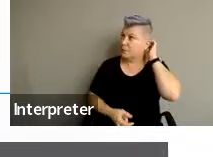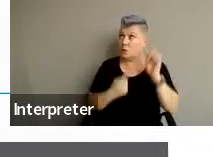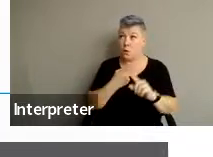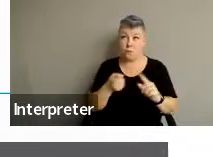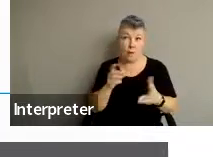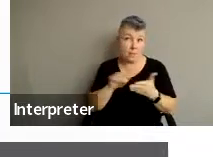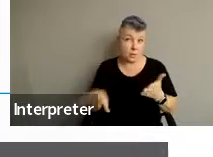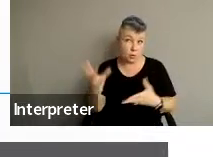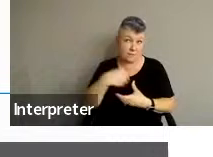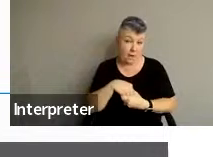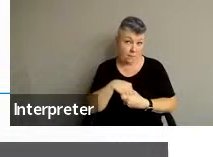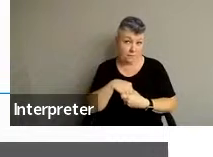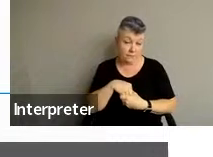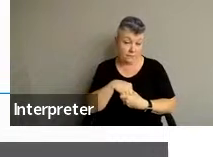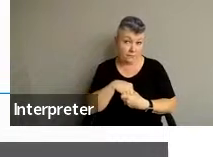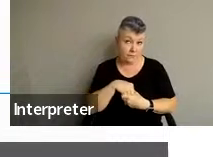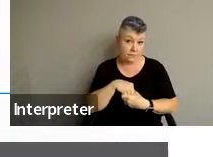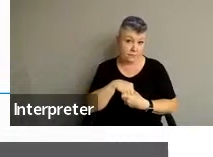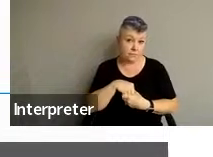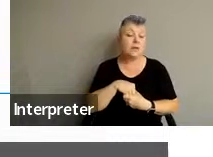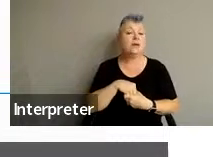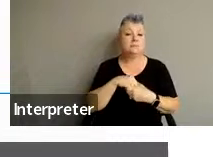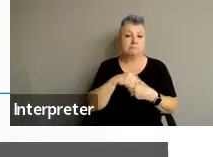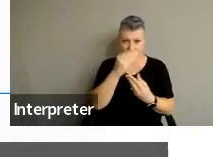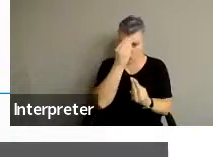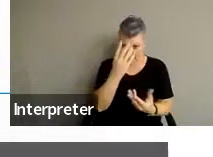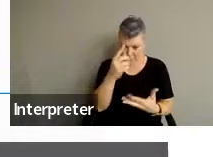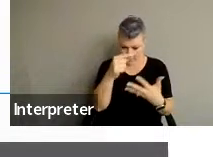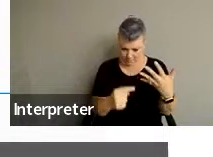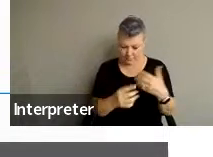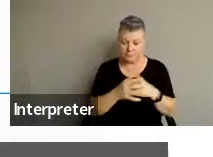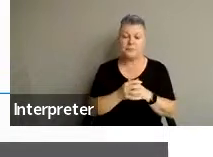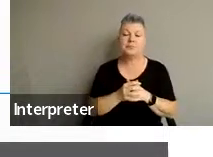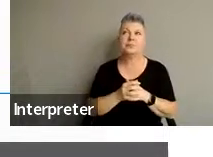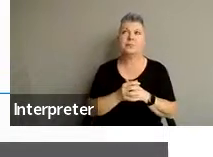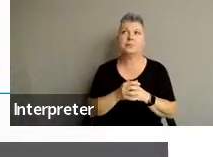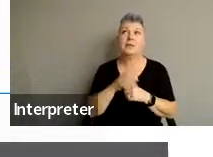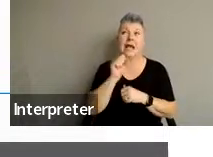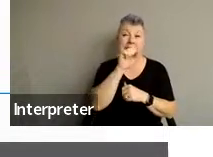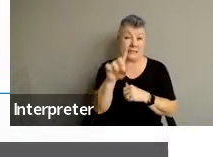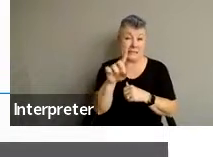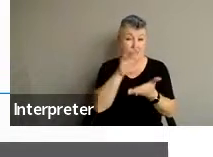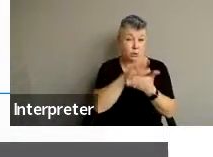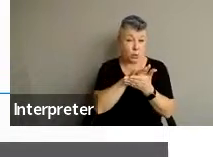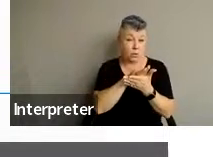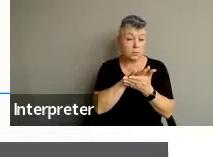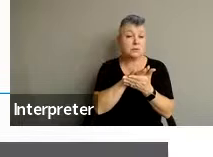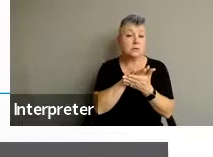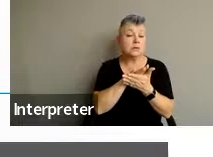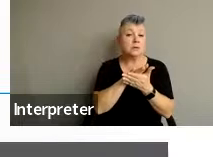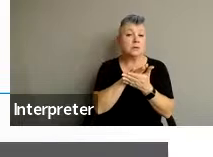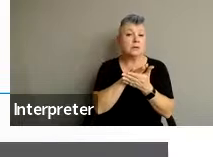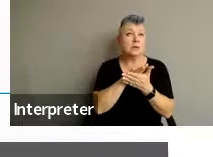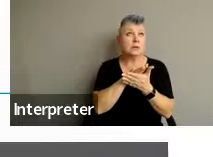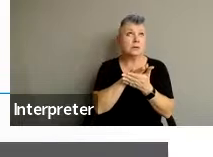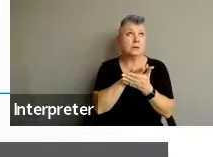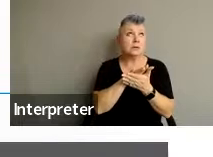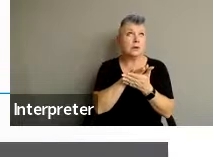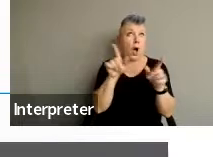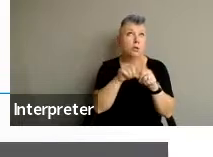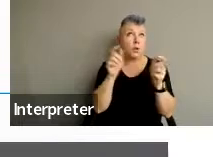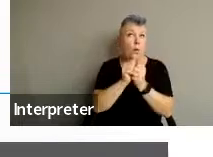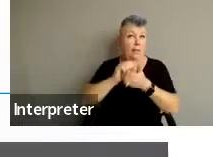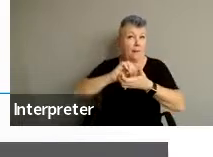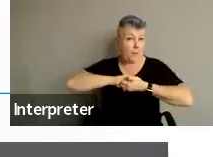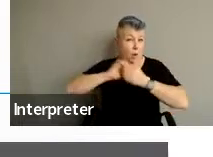in our summer programs, they are as followed. For the SSD schools broken down. Also with the partner districts, I did want